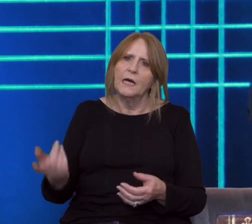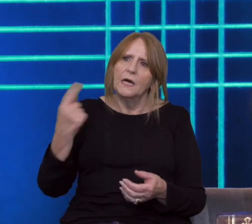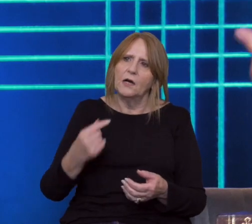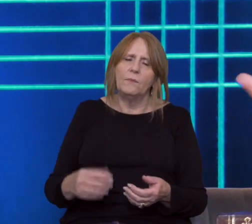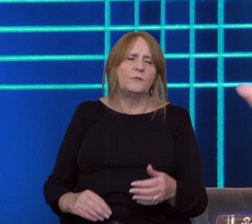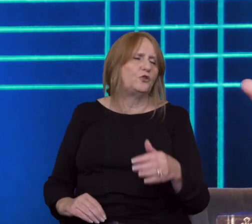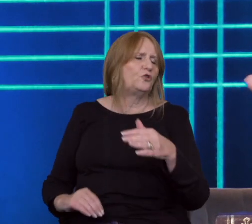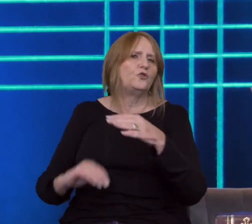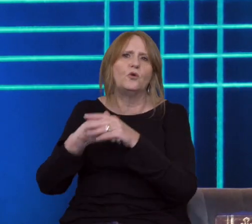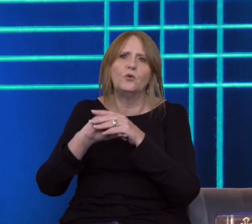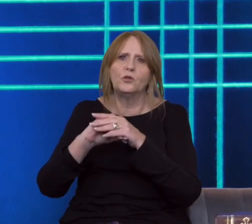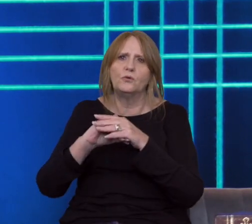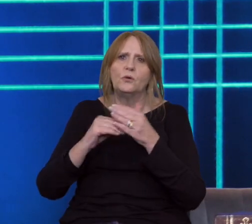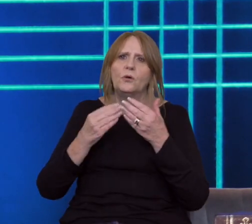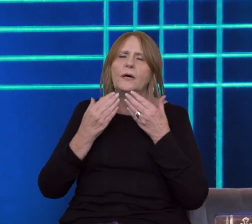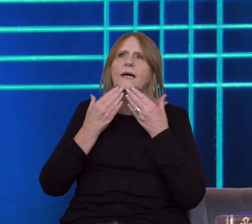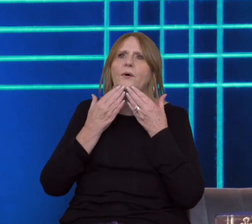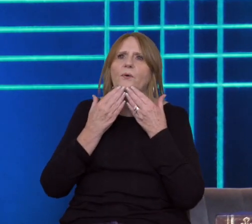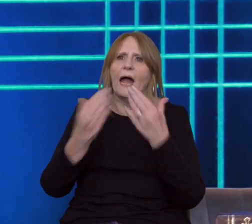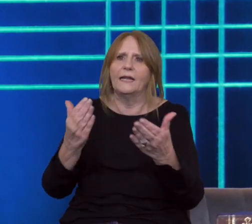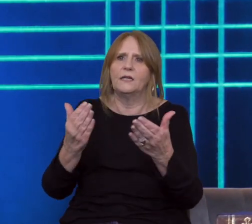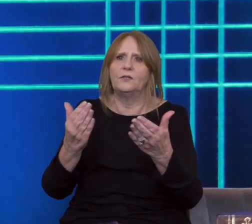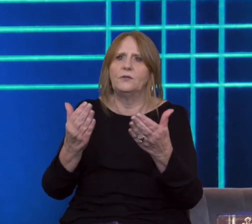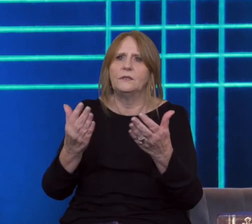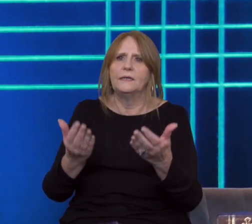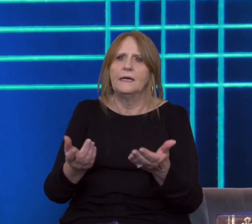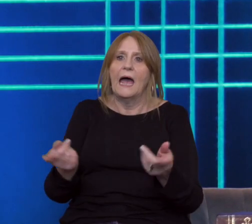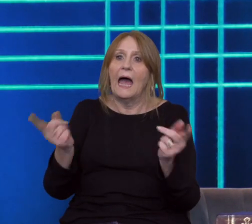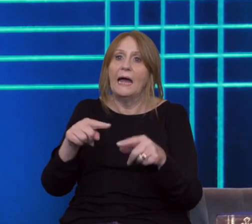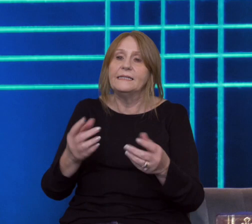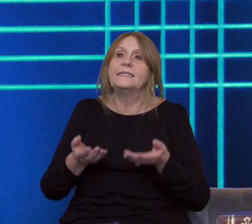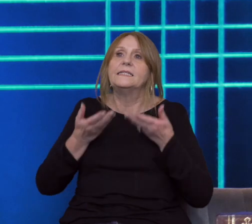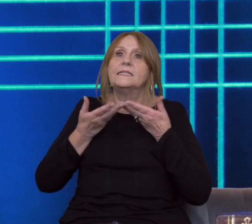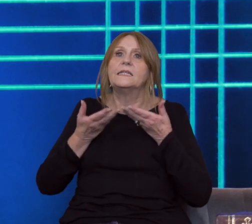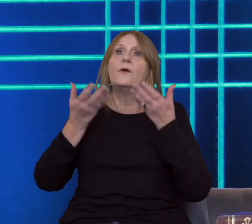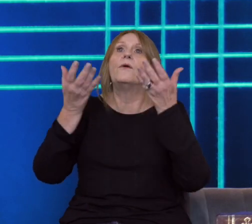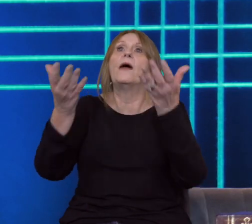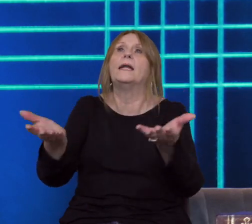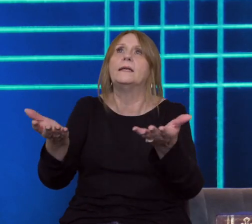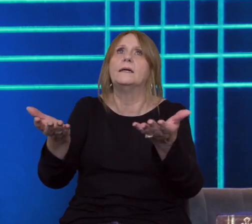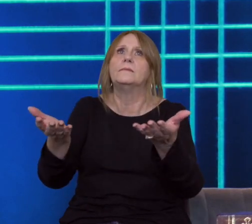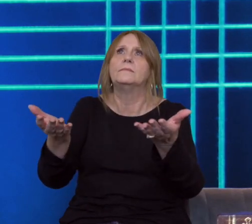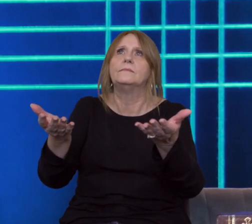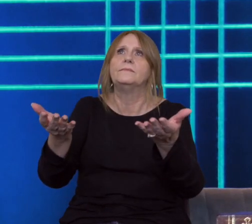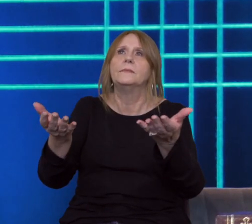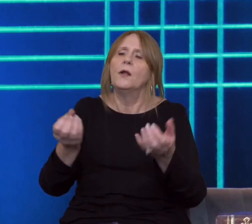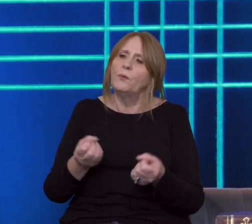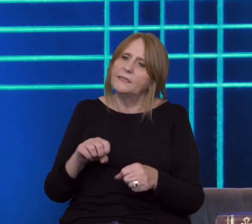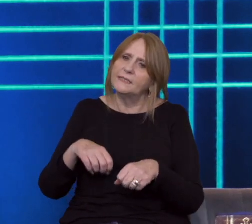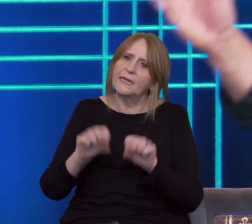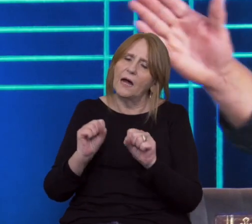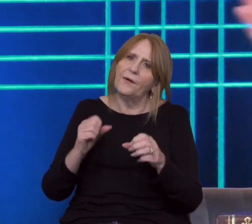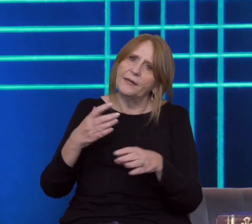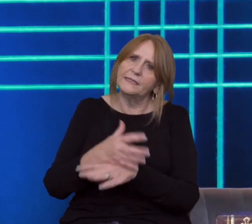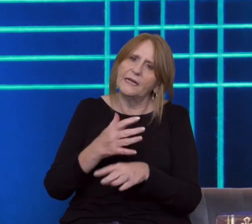our inadequacy and we start serving effectively. It's not me,